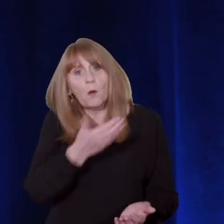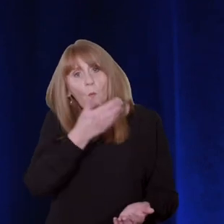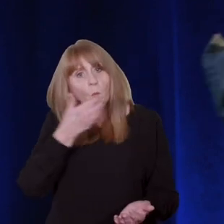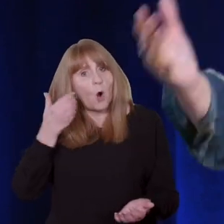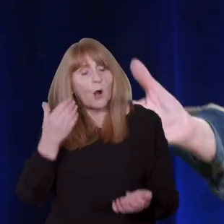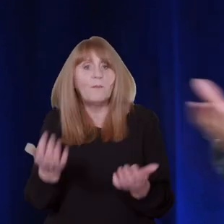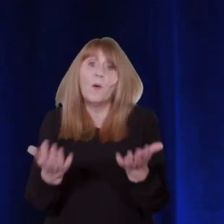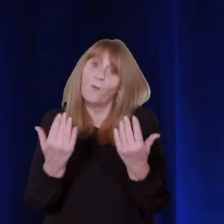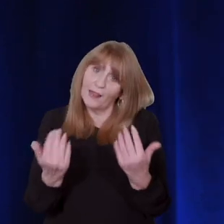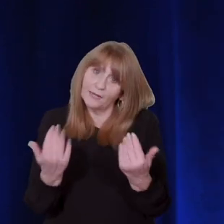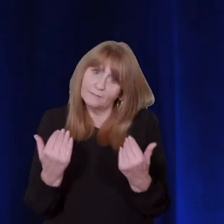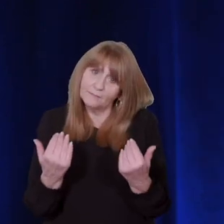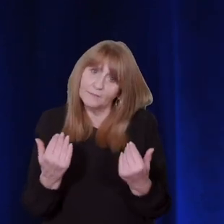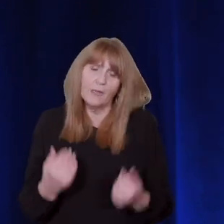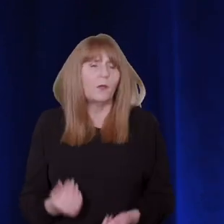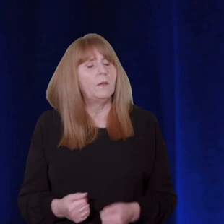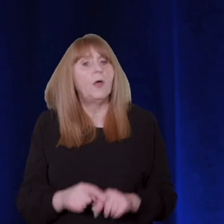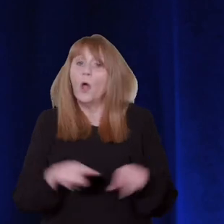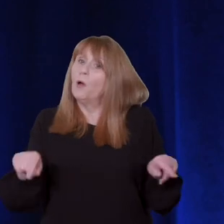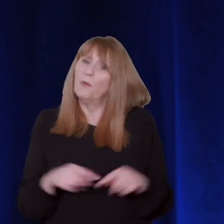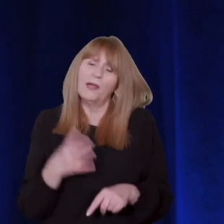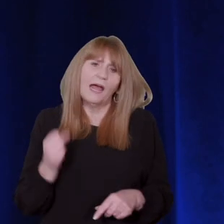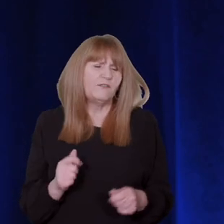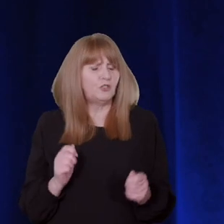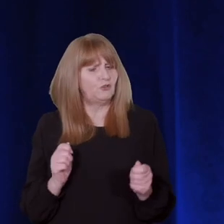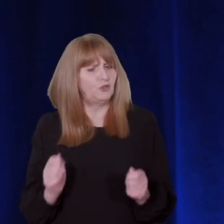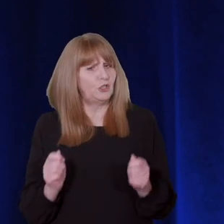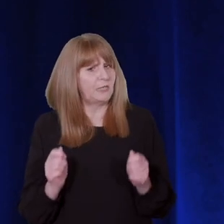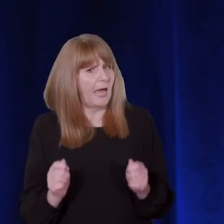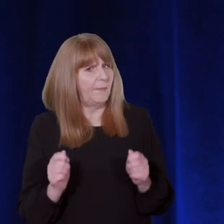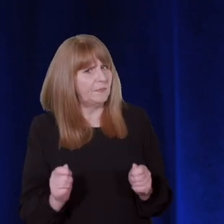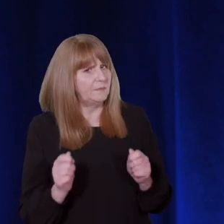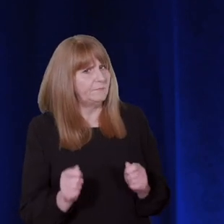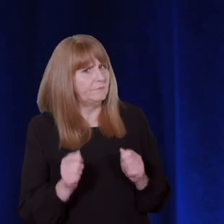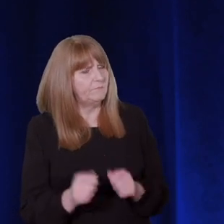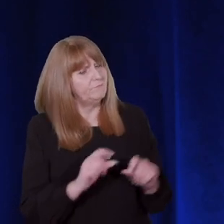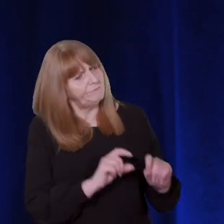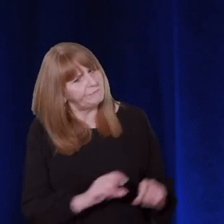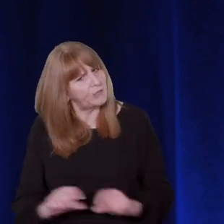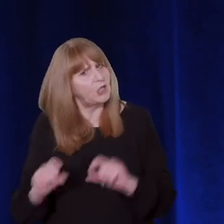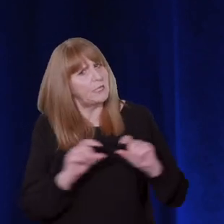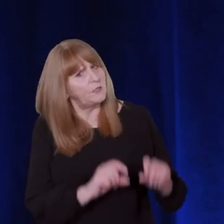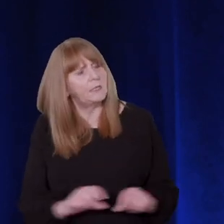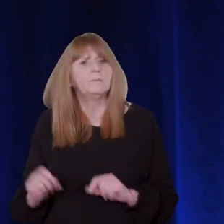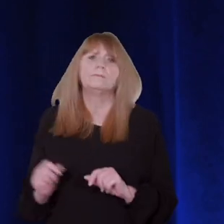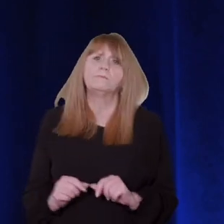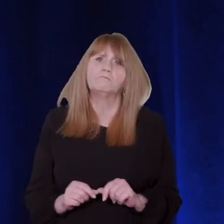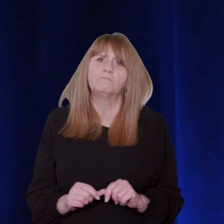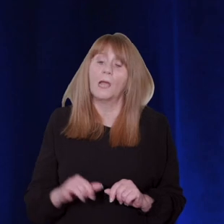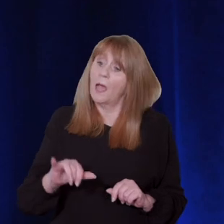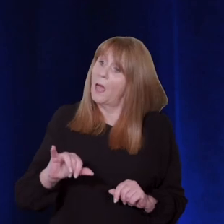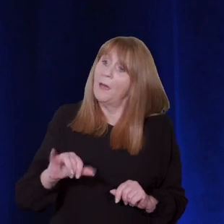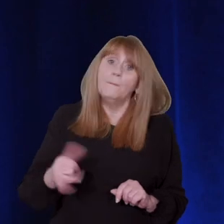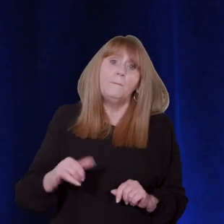to adapt continually, but God wants you to play your part. You may think, I don't need them in my group, but you know what? I want